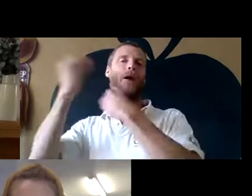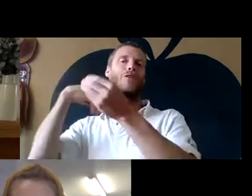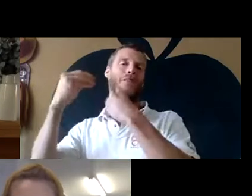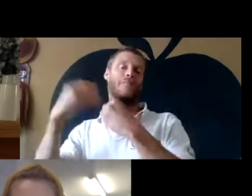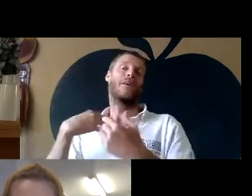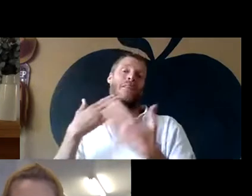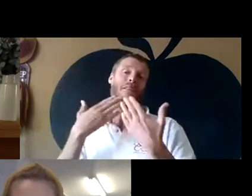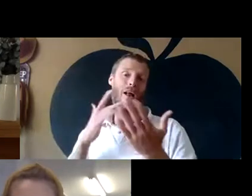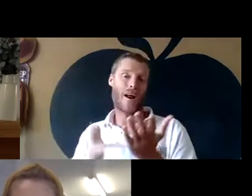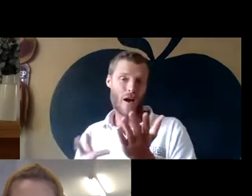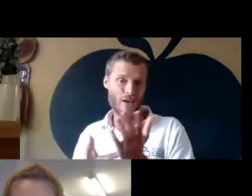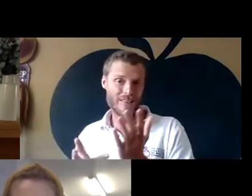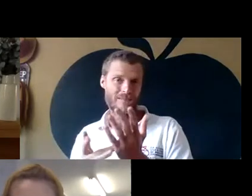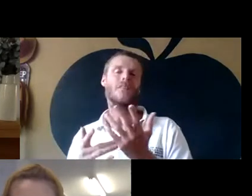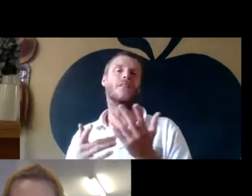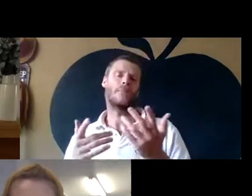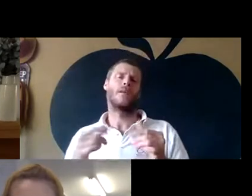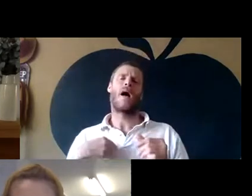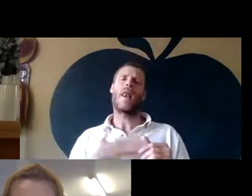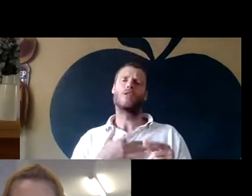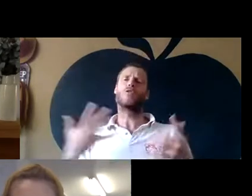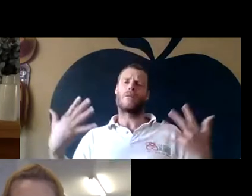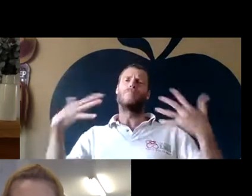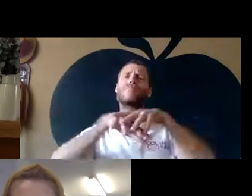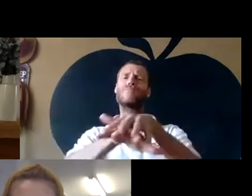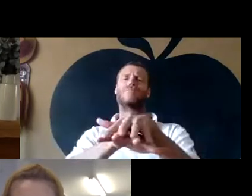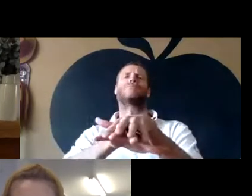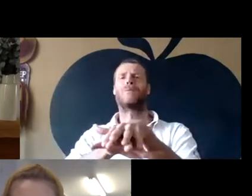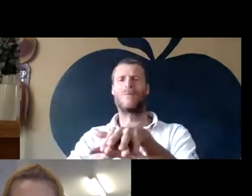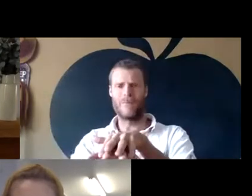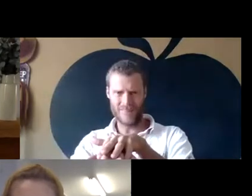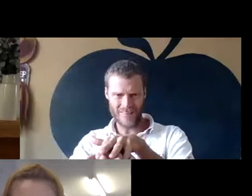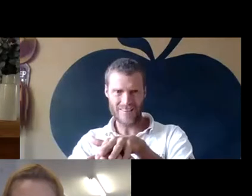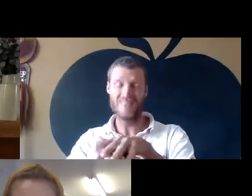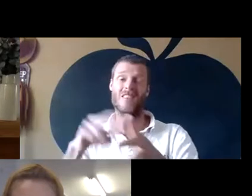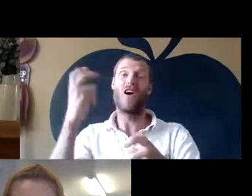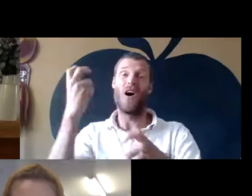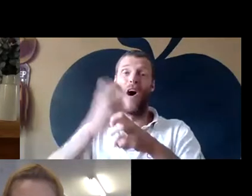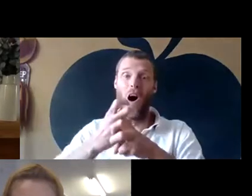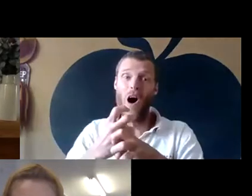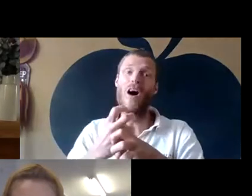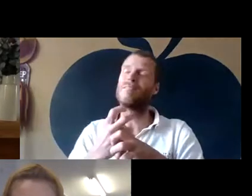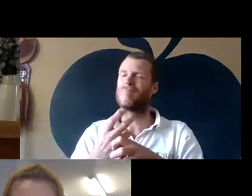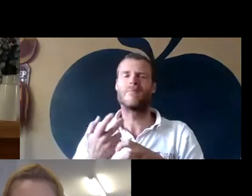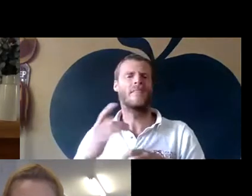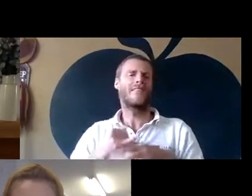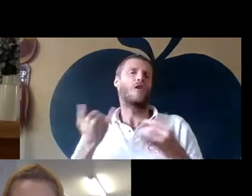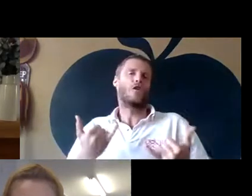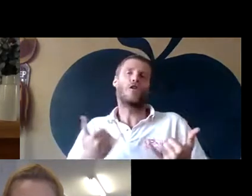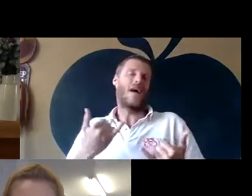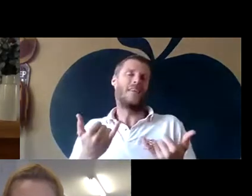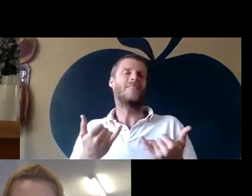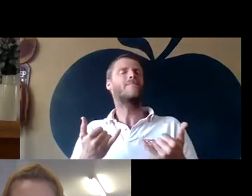technology, it has improved the way we access information. And yes, it is important for us